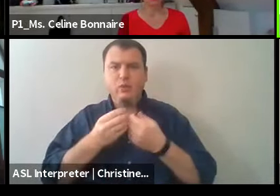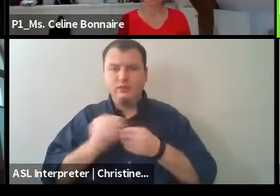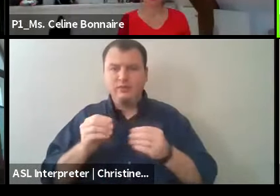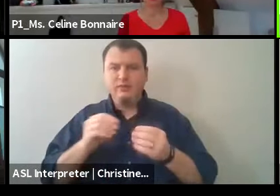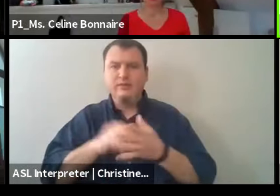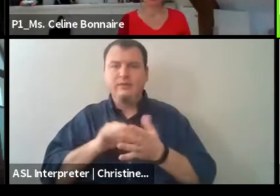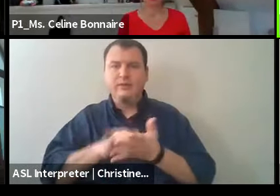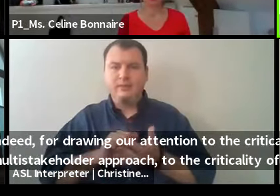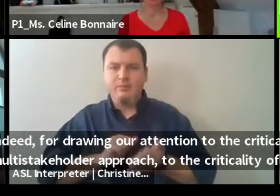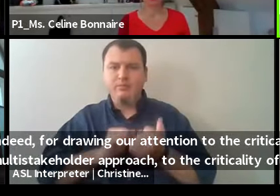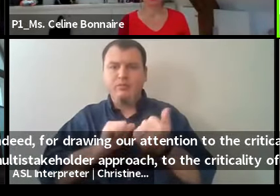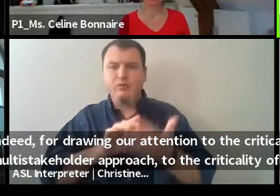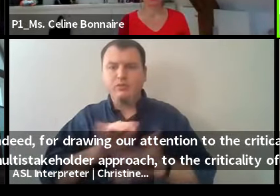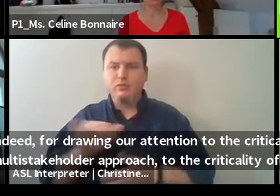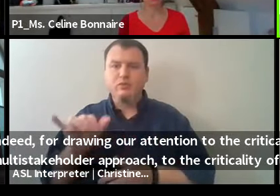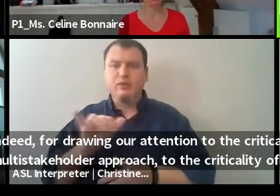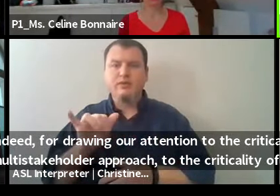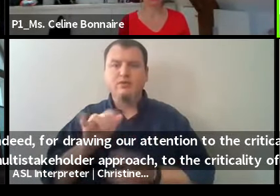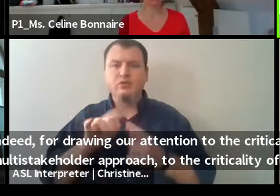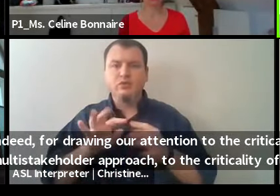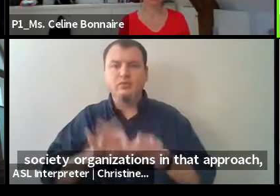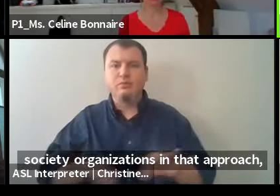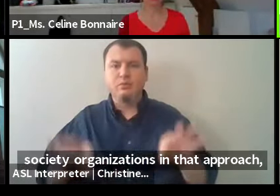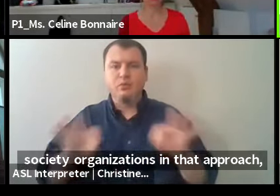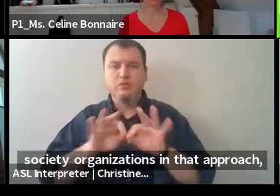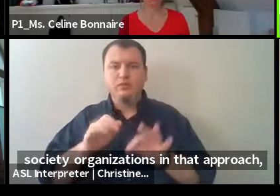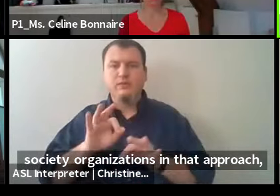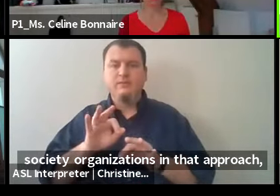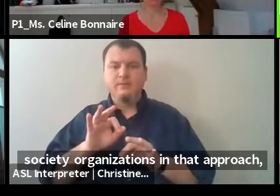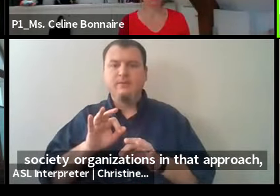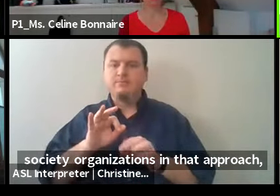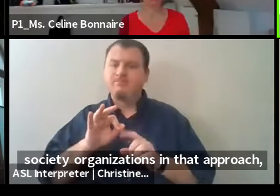approach, as well as to the importance of tackling